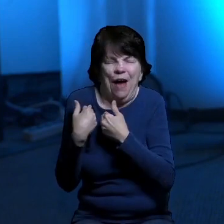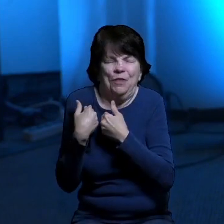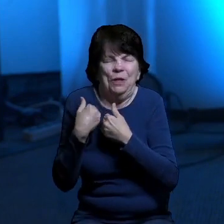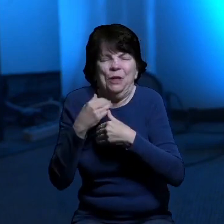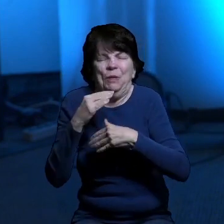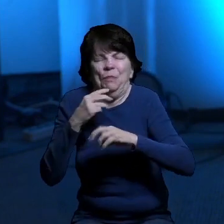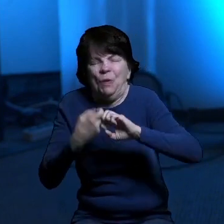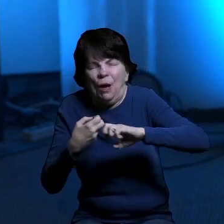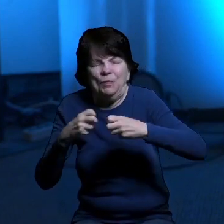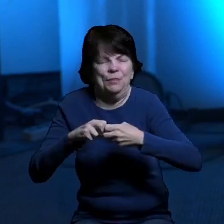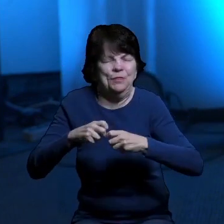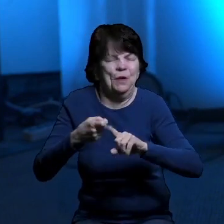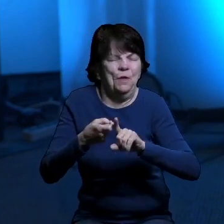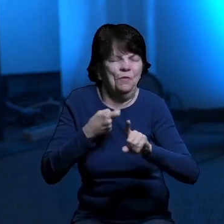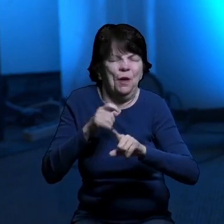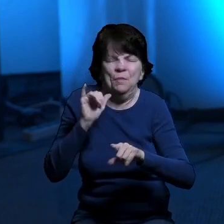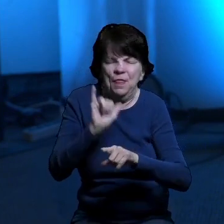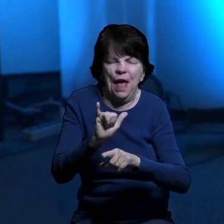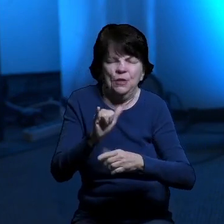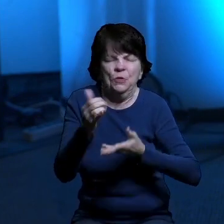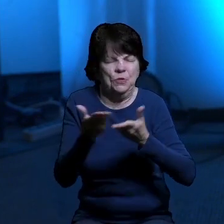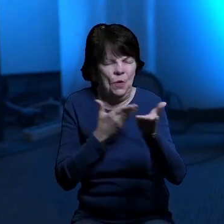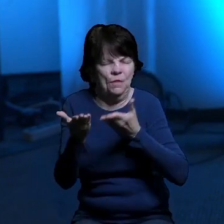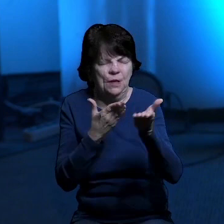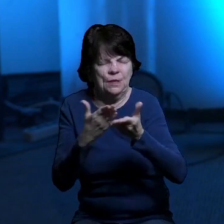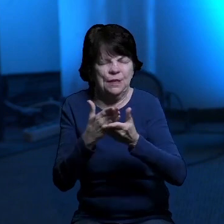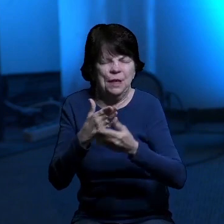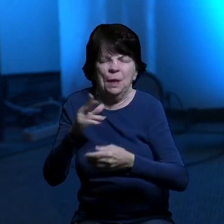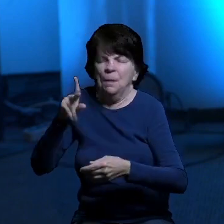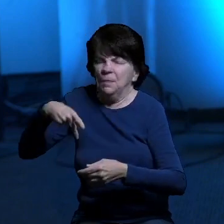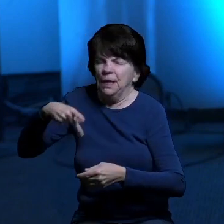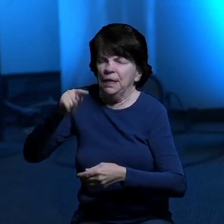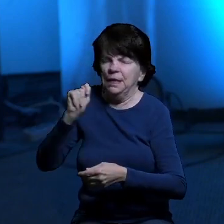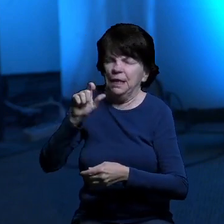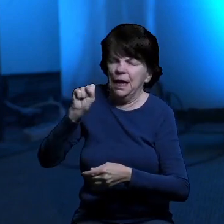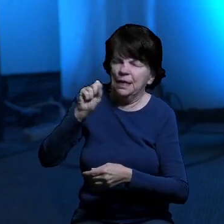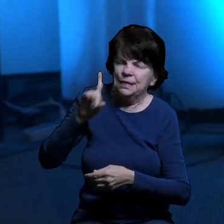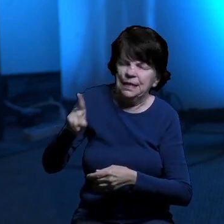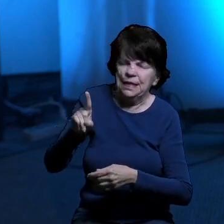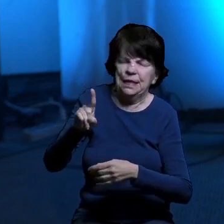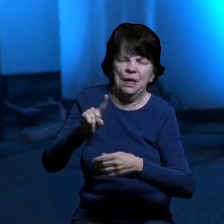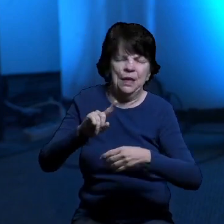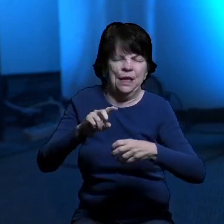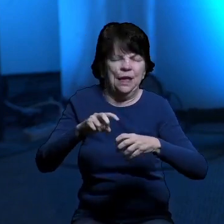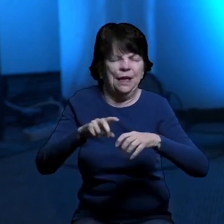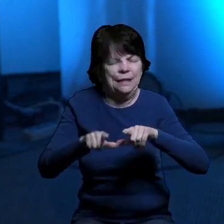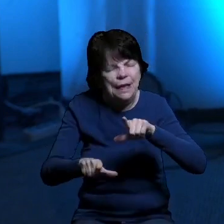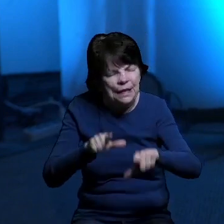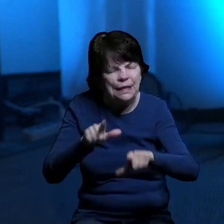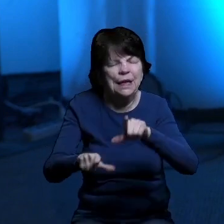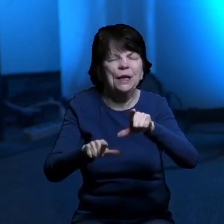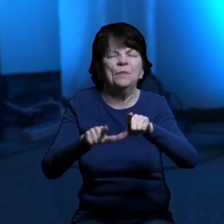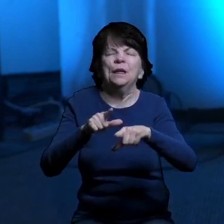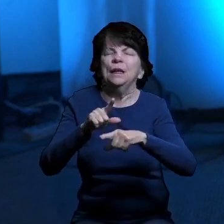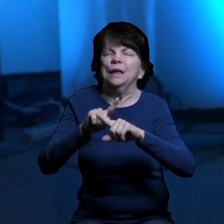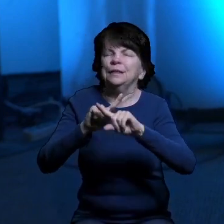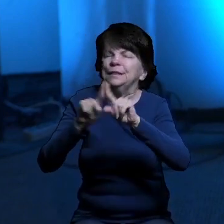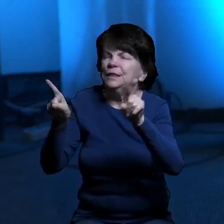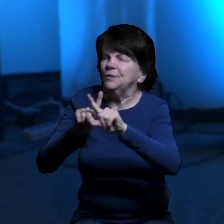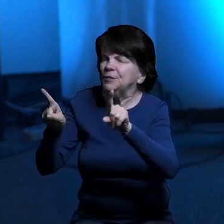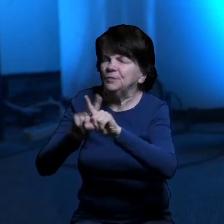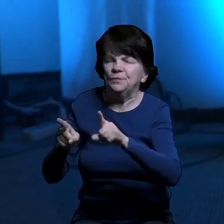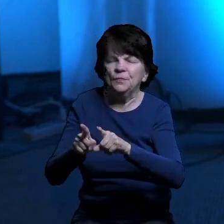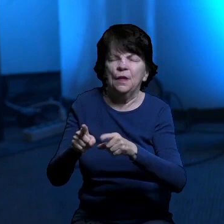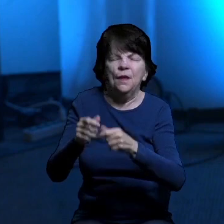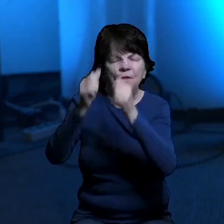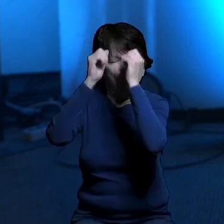minister to them, bring healing to them in a powerful way, Father. And lastly, Lord, we pray for those who are currently serving. Father, we